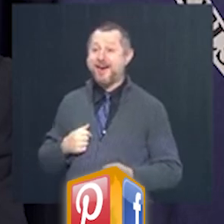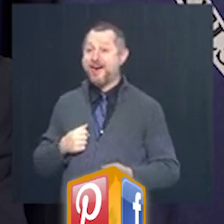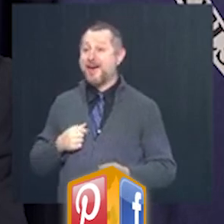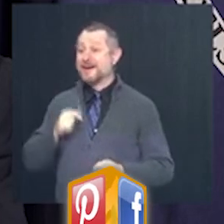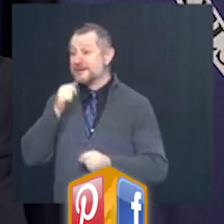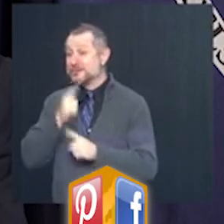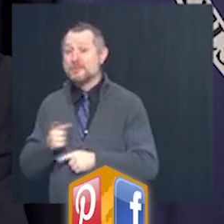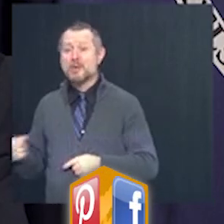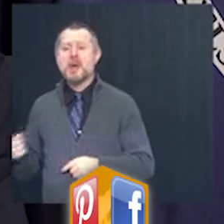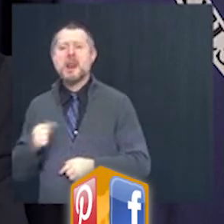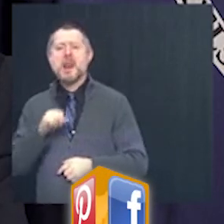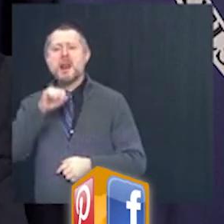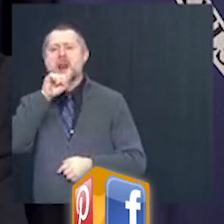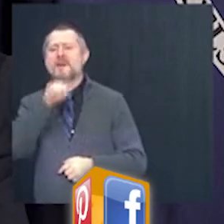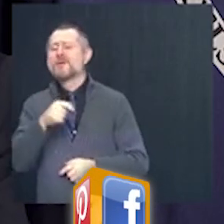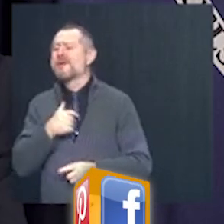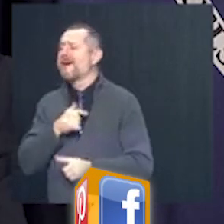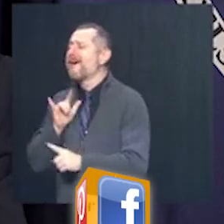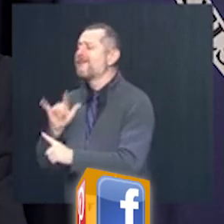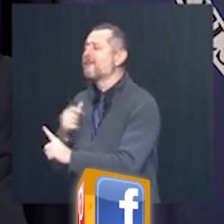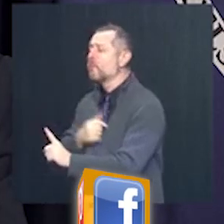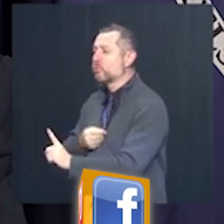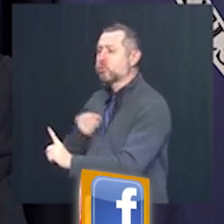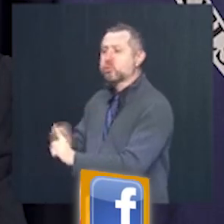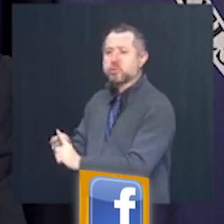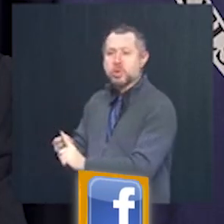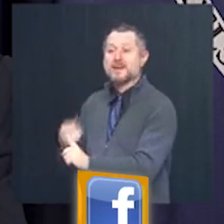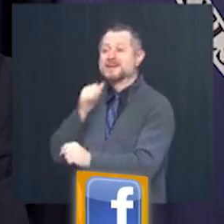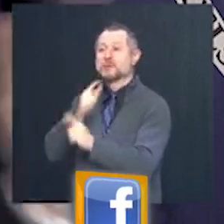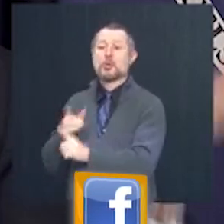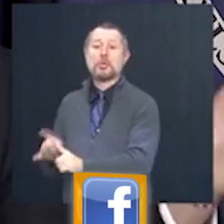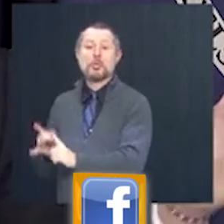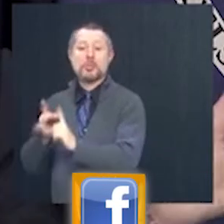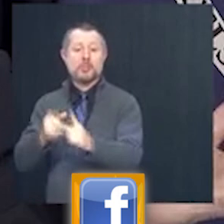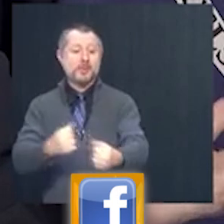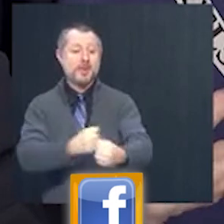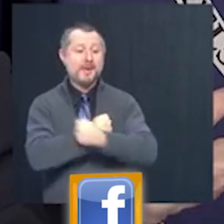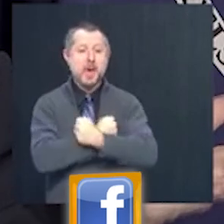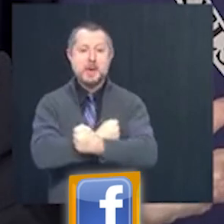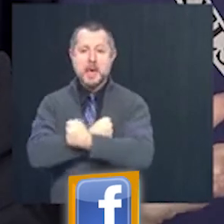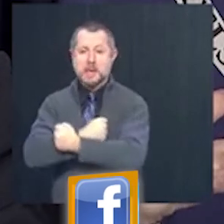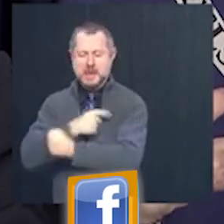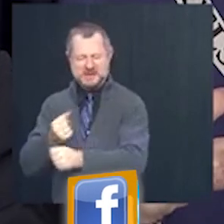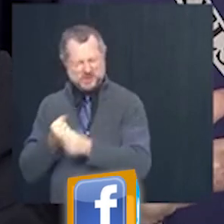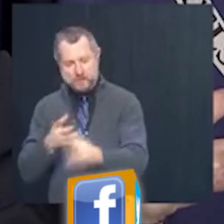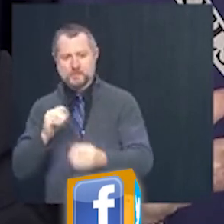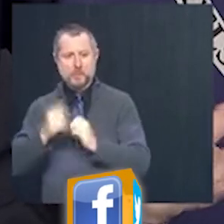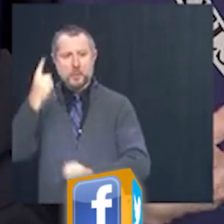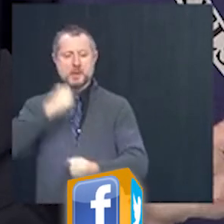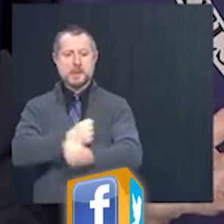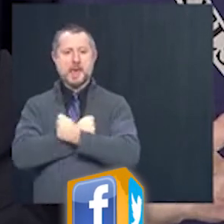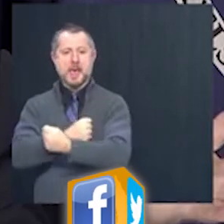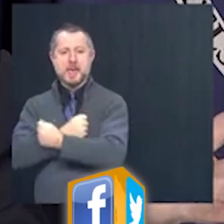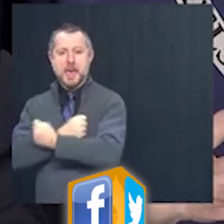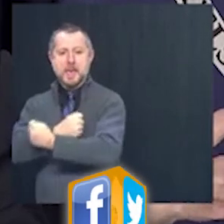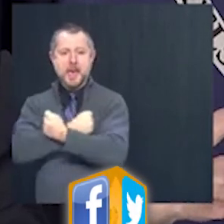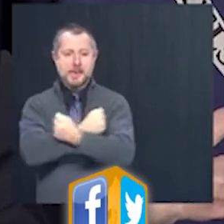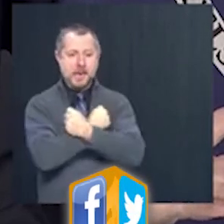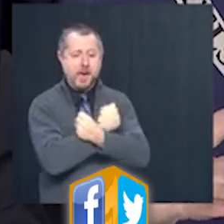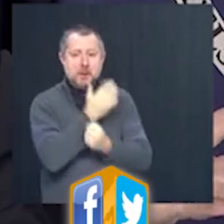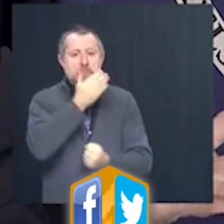you can infect you, and she will say afterwards, I didn't even know I had it. I felt